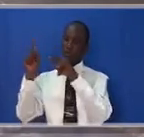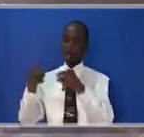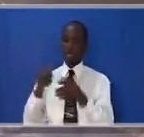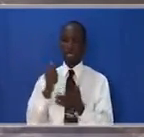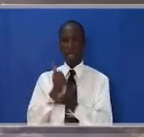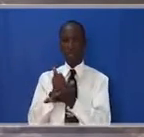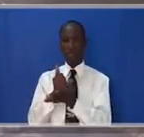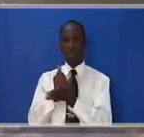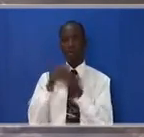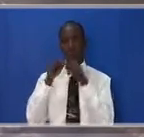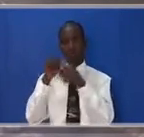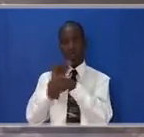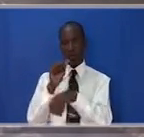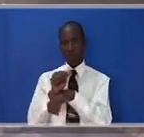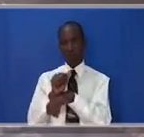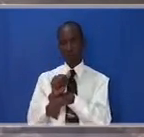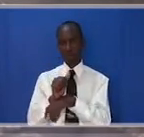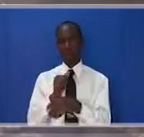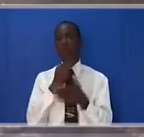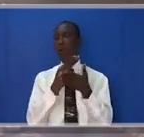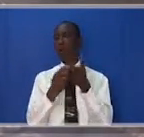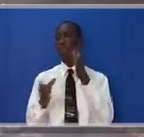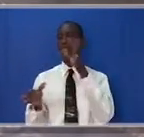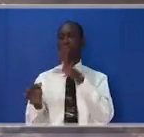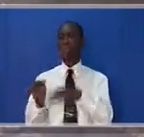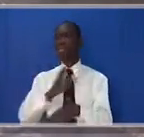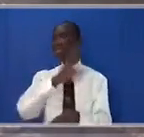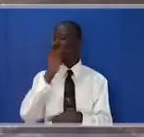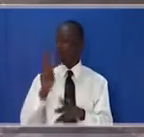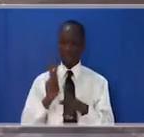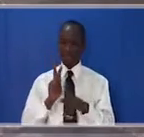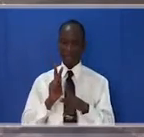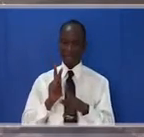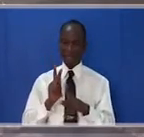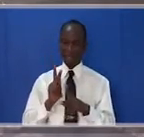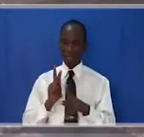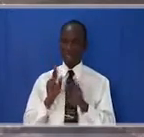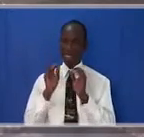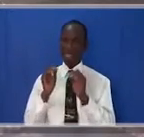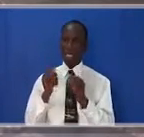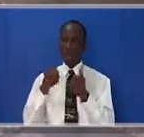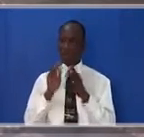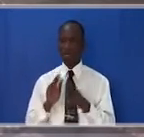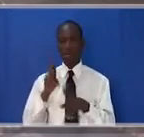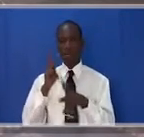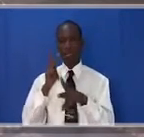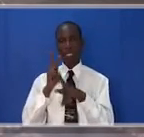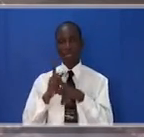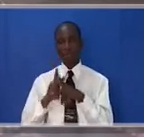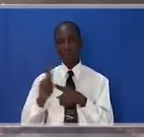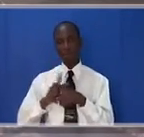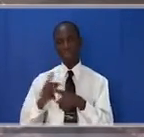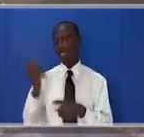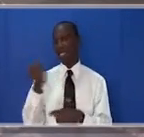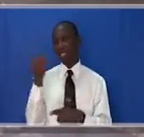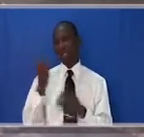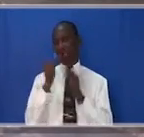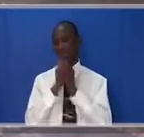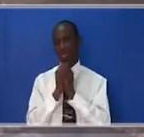being Wahon Cron Cron, and Mass, my fortune up and for a second, or made an edin Cron Cron. It is not found in the pages of the New